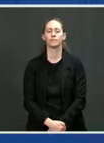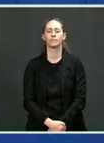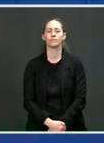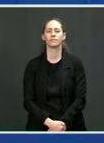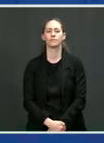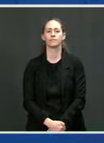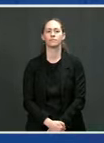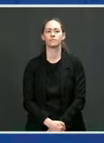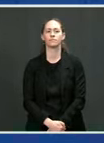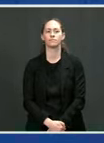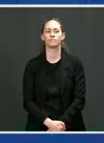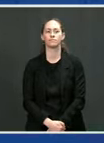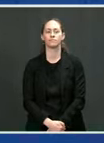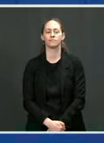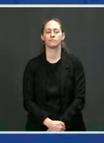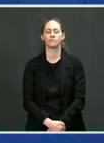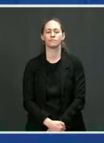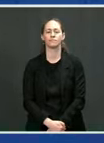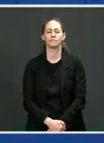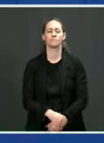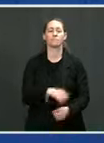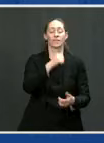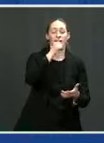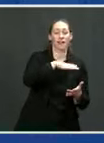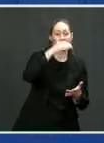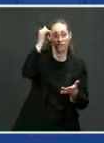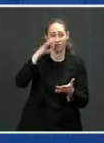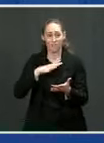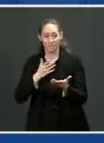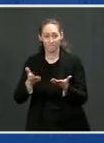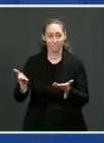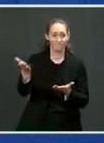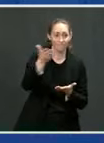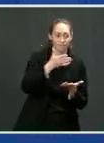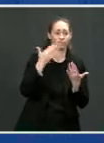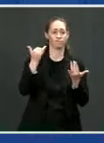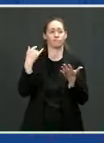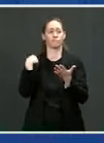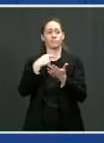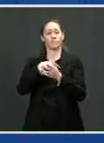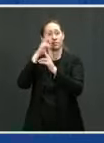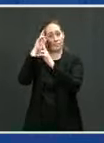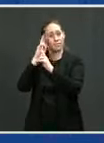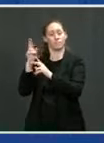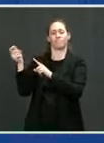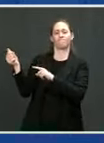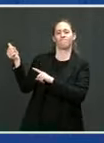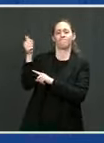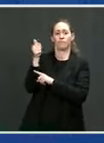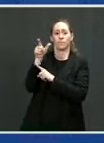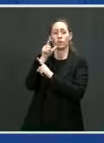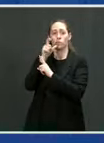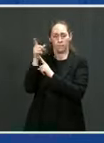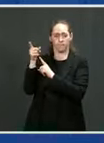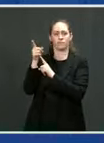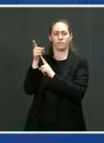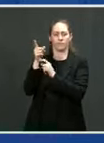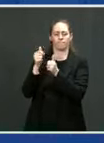Ladies and gentlemen, the Honorable Charles E. Schumer, Majority Leader of the United States Senate.